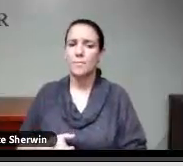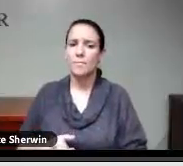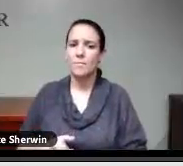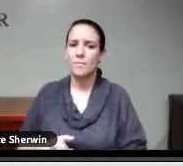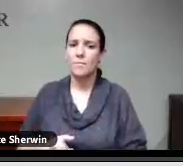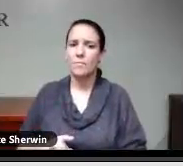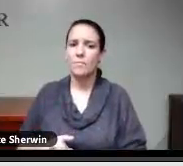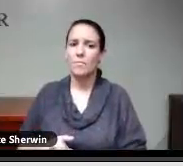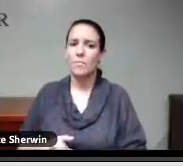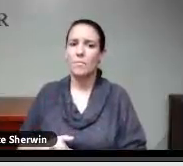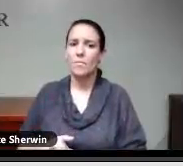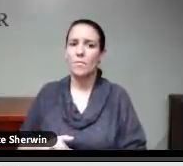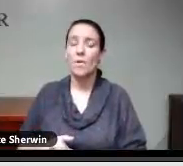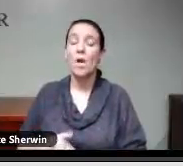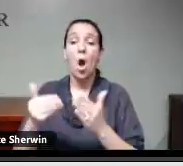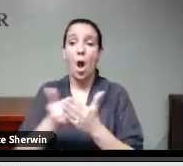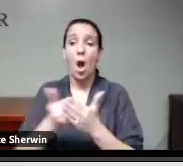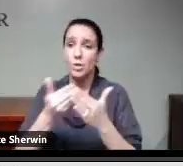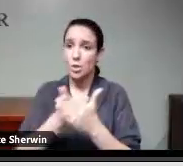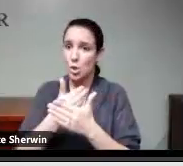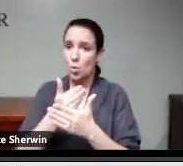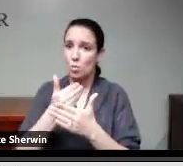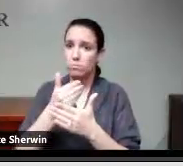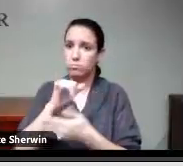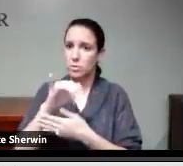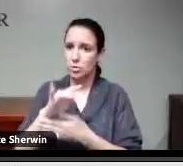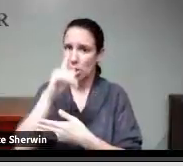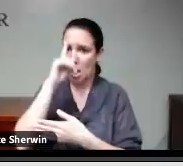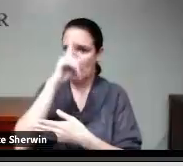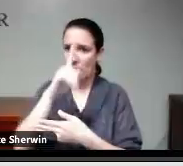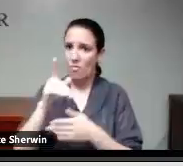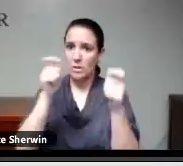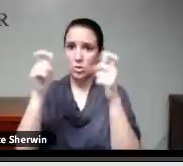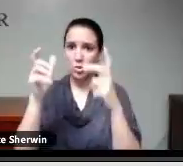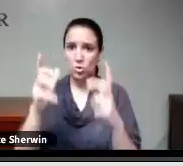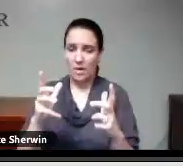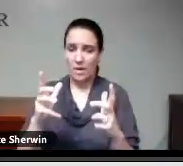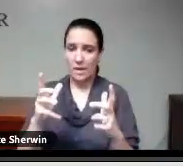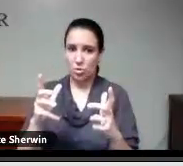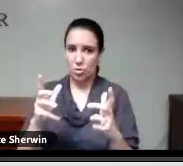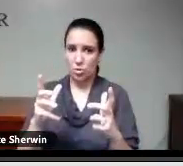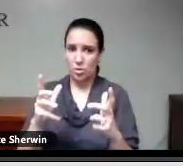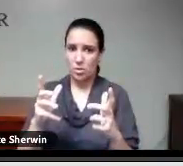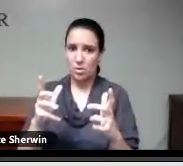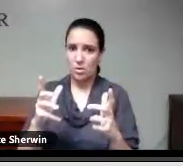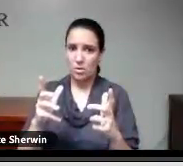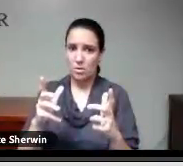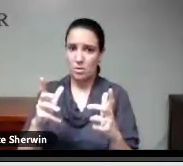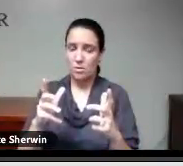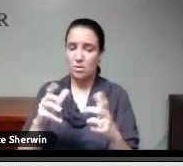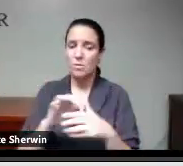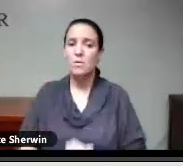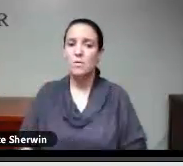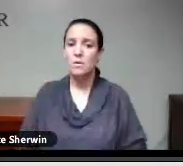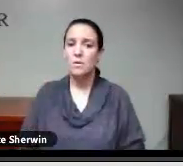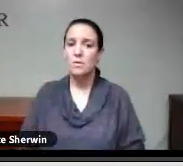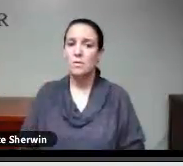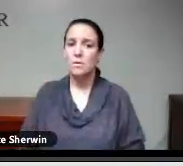Creating a specific training for supervisors that was ongoing and had created deep learning metrics around it. They created